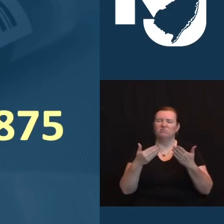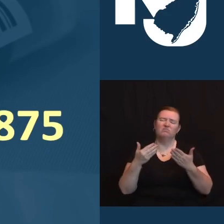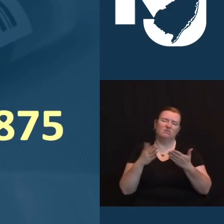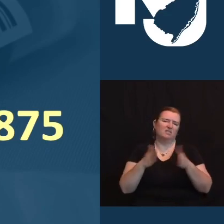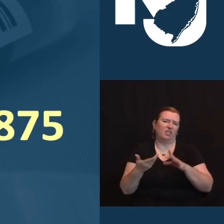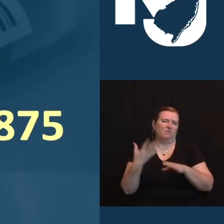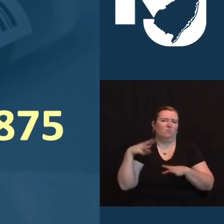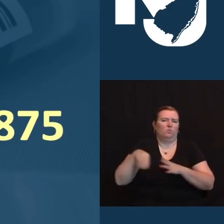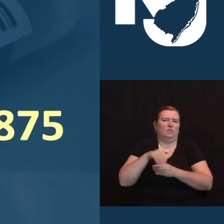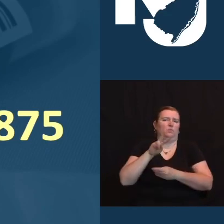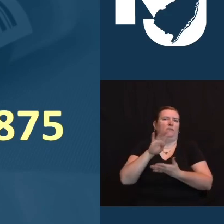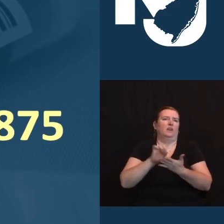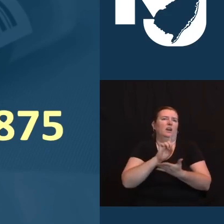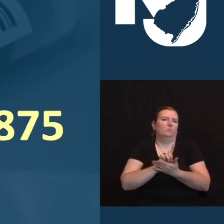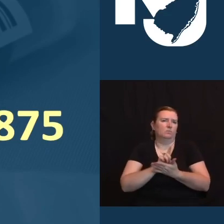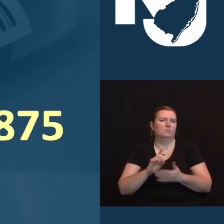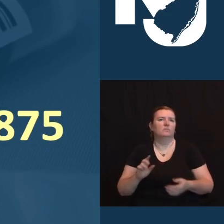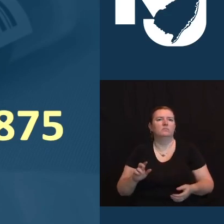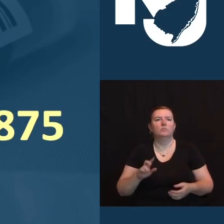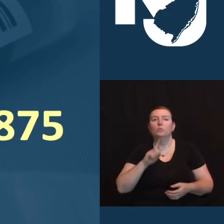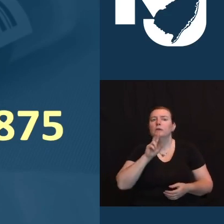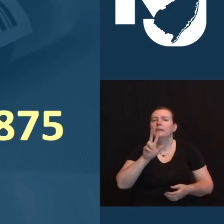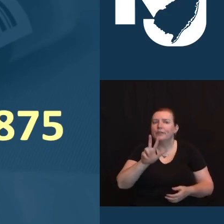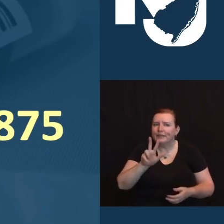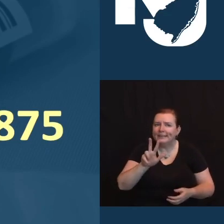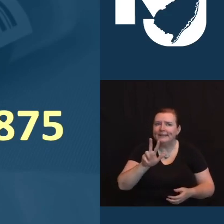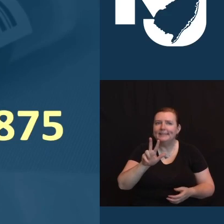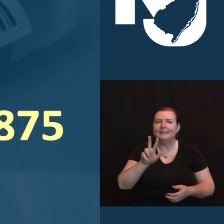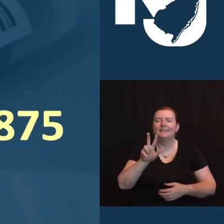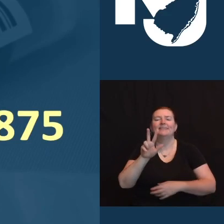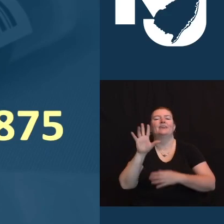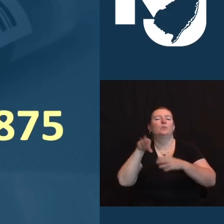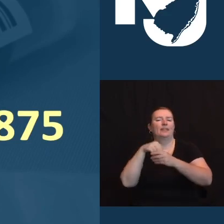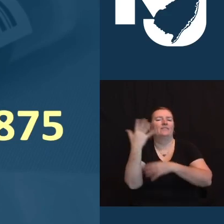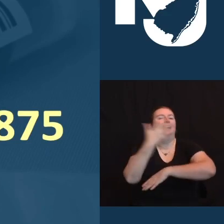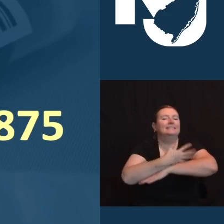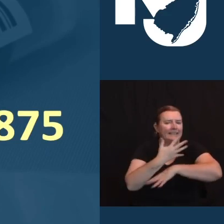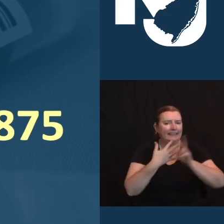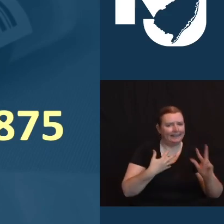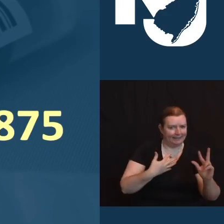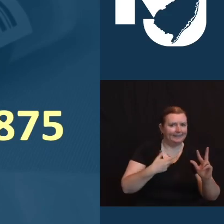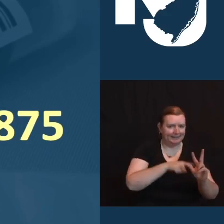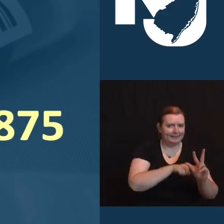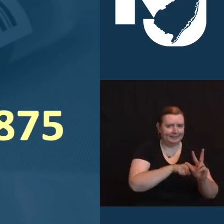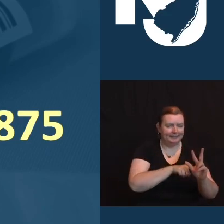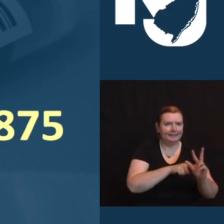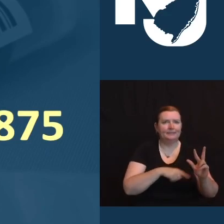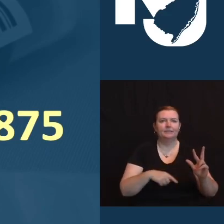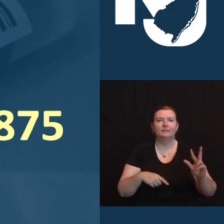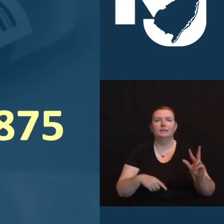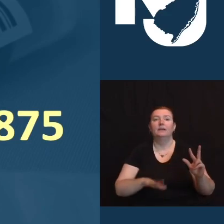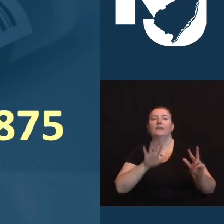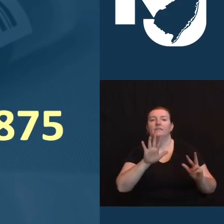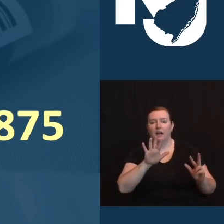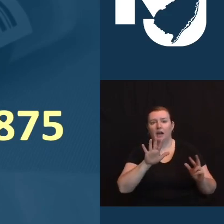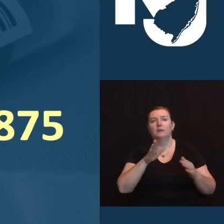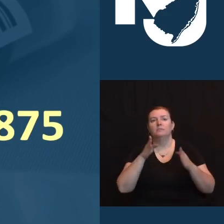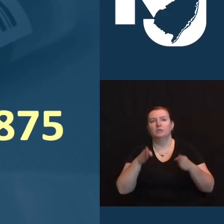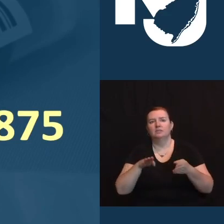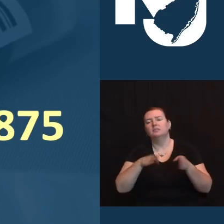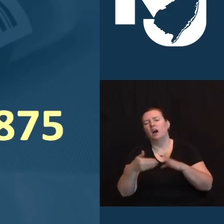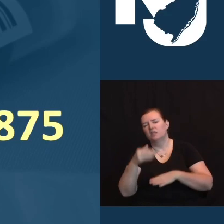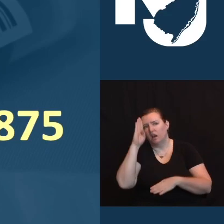past 5 days since Wednesday, July 29. There were 5 in-hospital deaths, Judy, reported